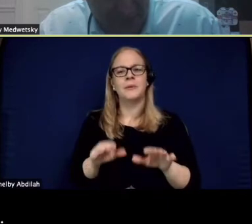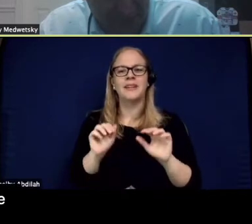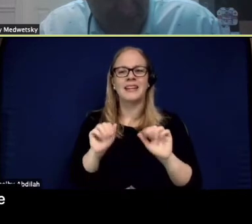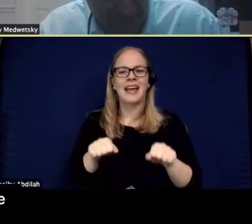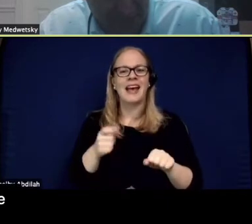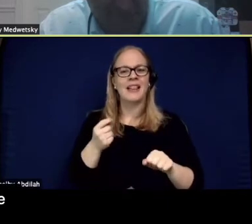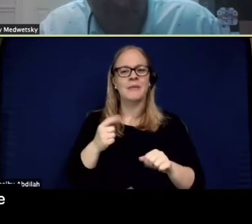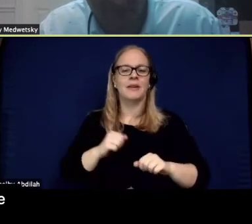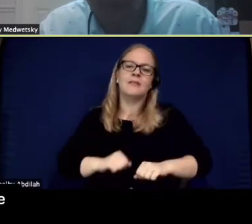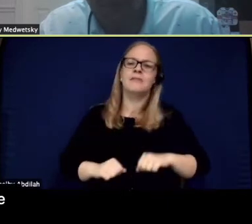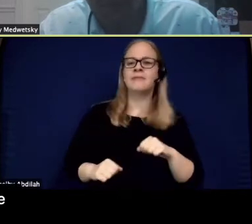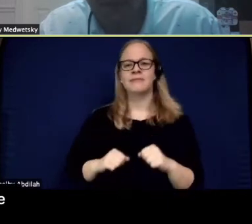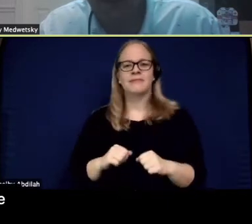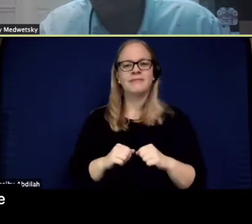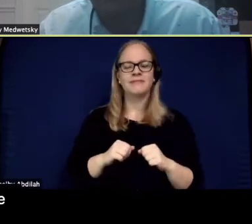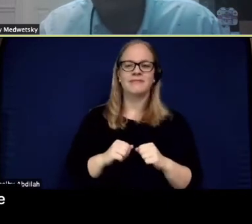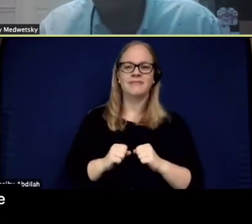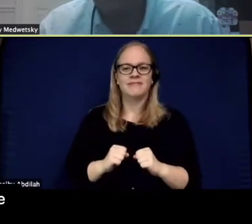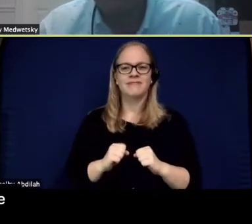bit.